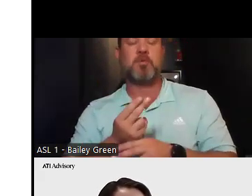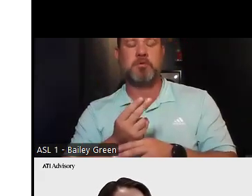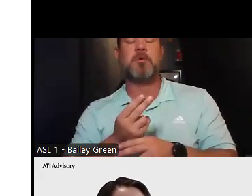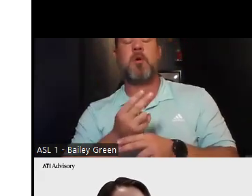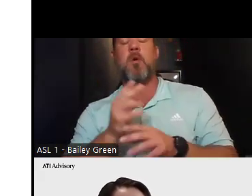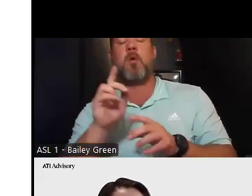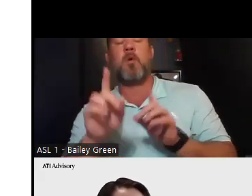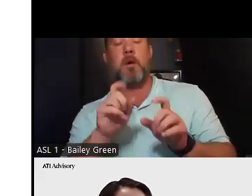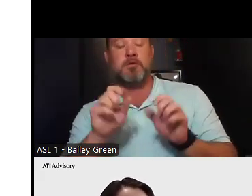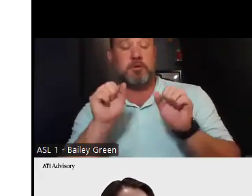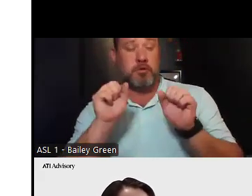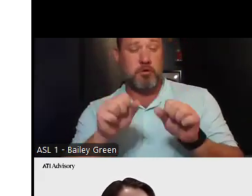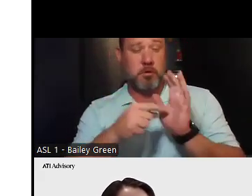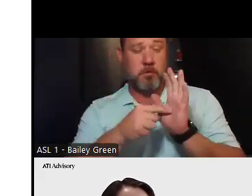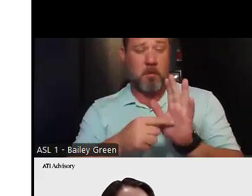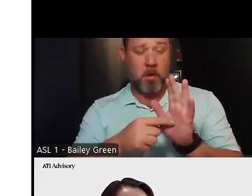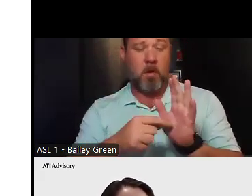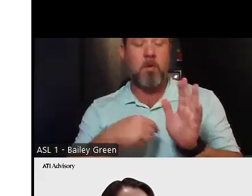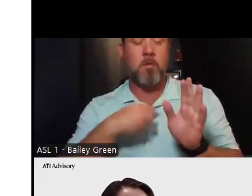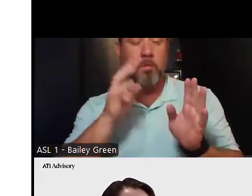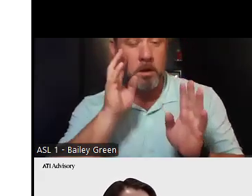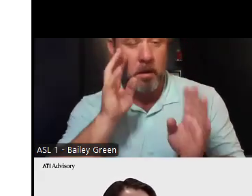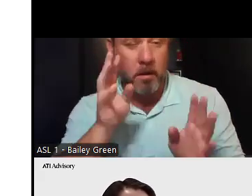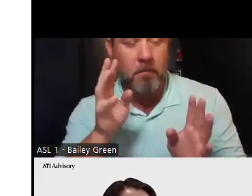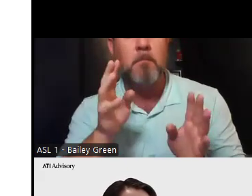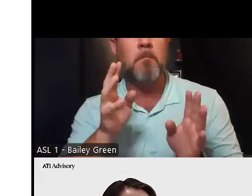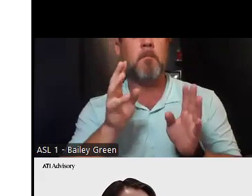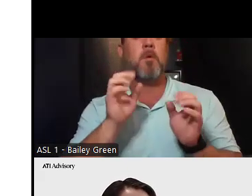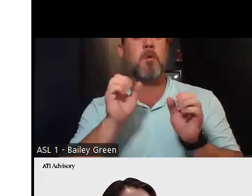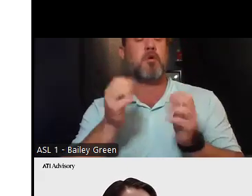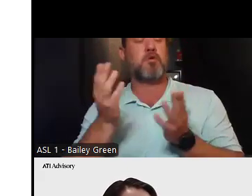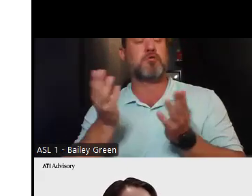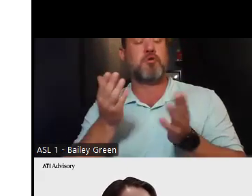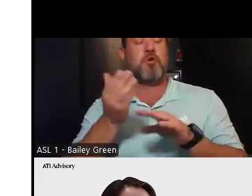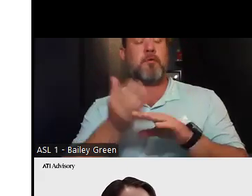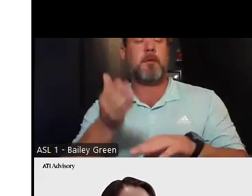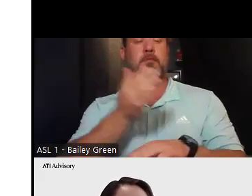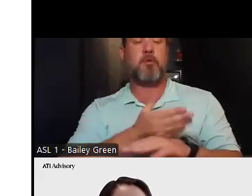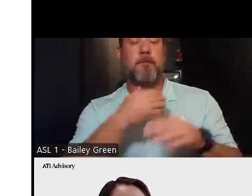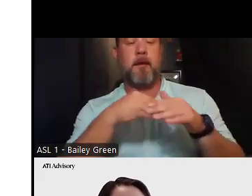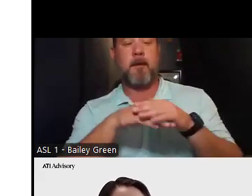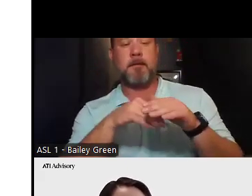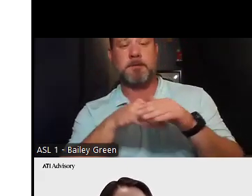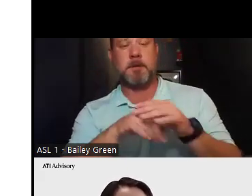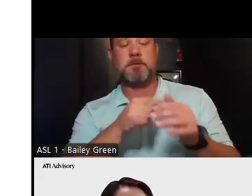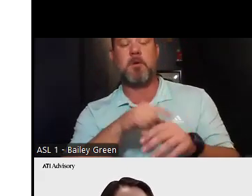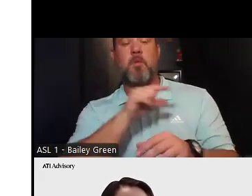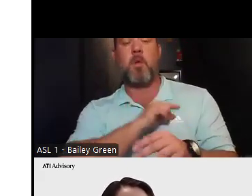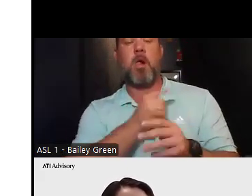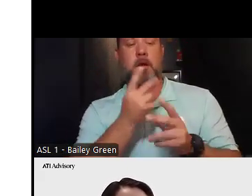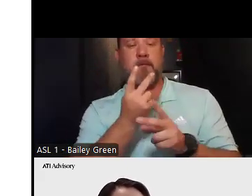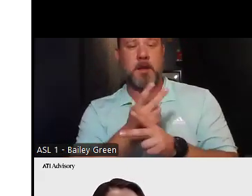question was, could this model that we come up with ultimately serve and improve access to and quality of